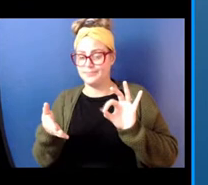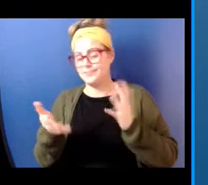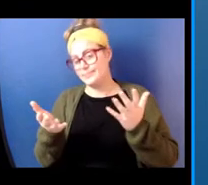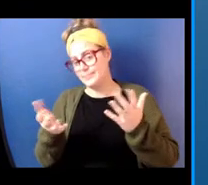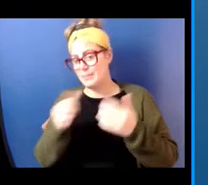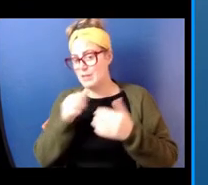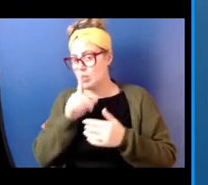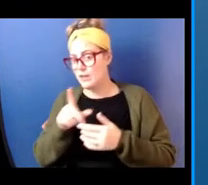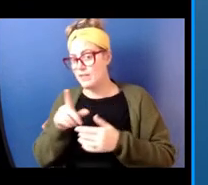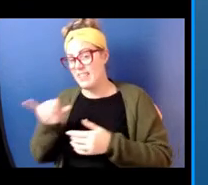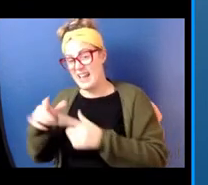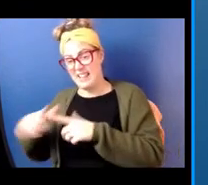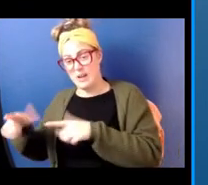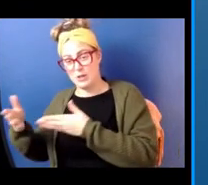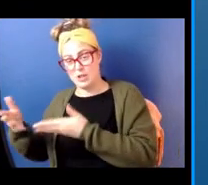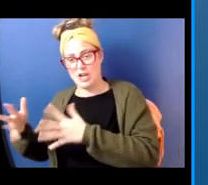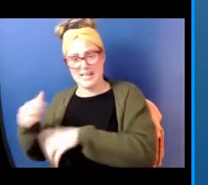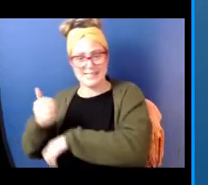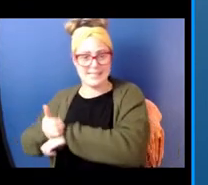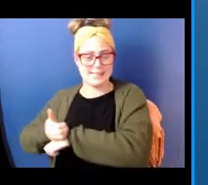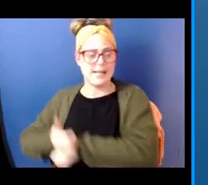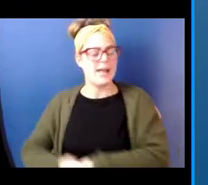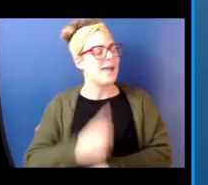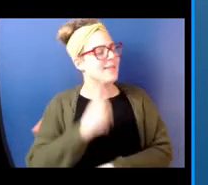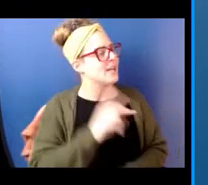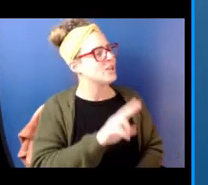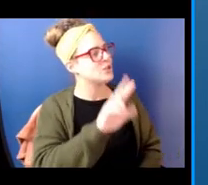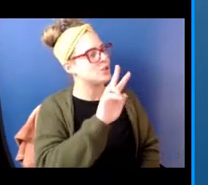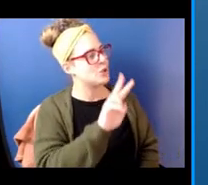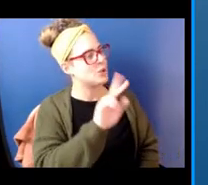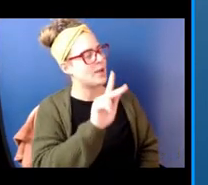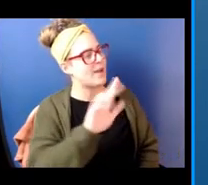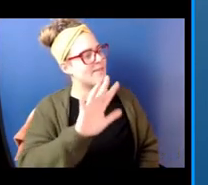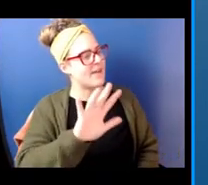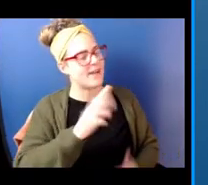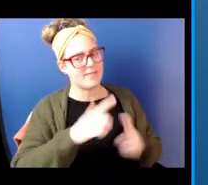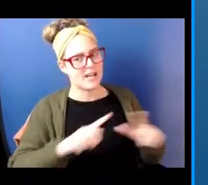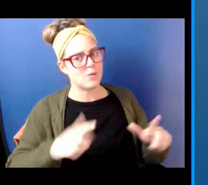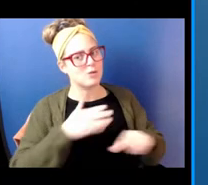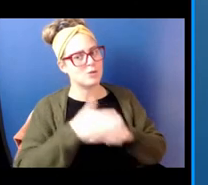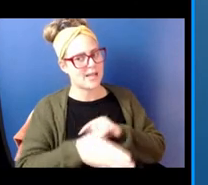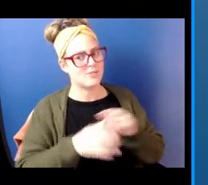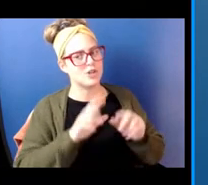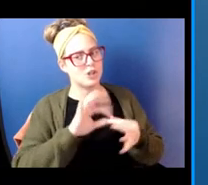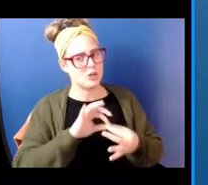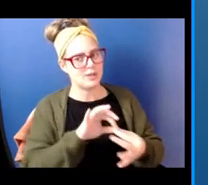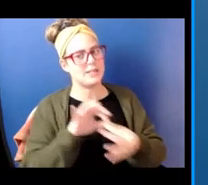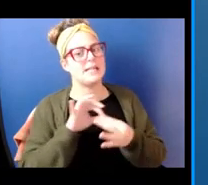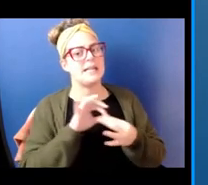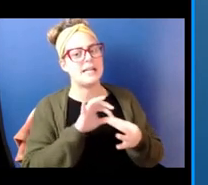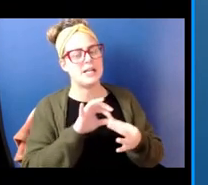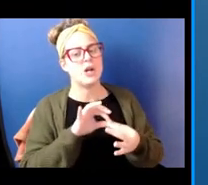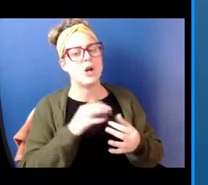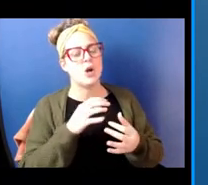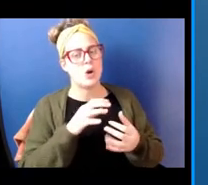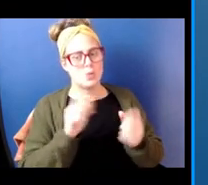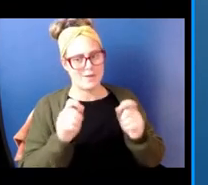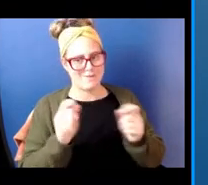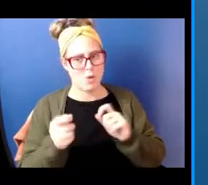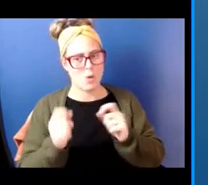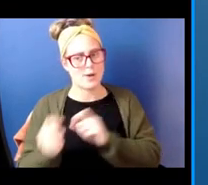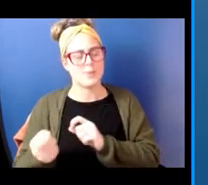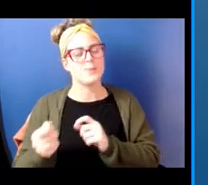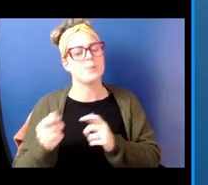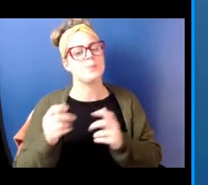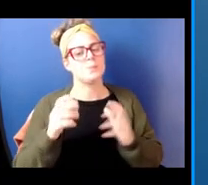here or not I think the 2K5 language came in after the unity Reform Commission when we did a whole bunch of reforms of the